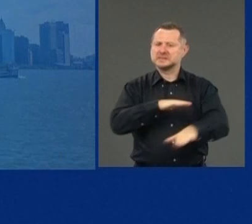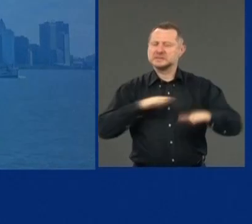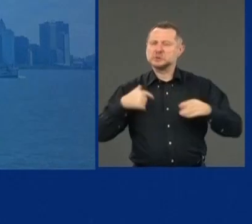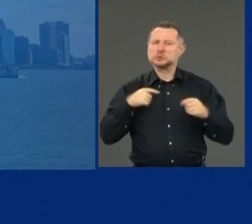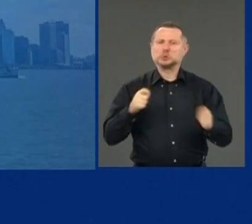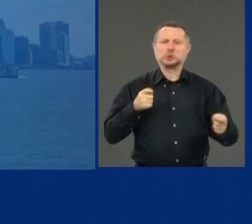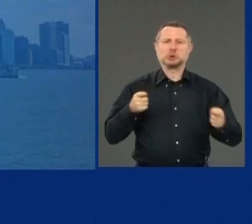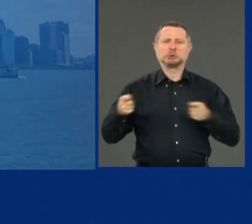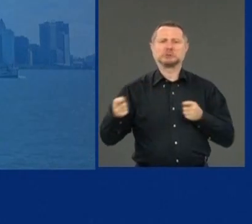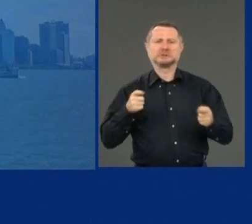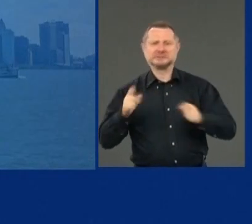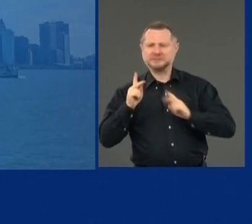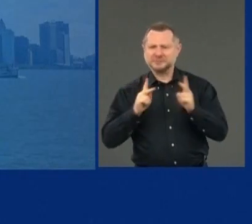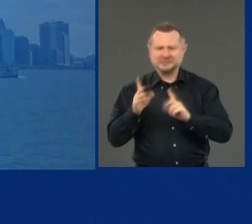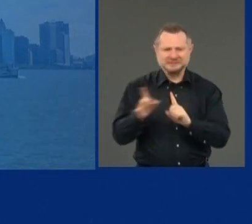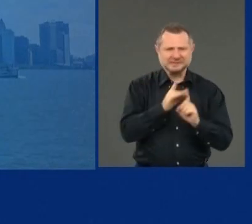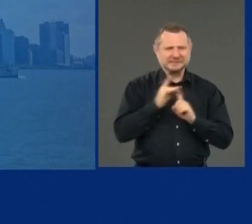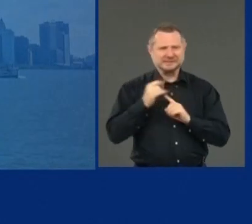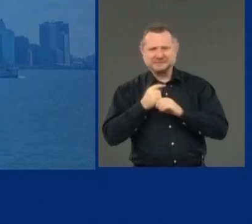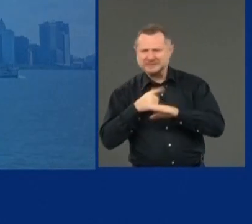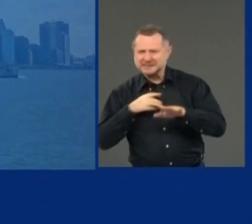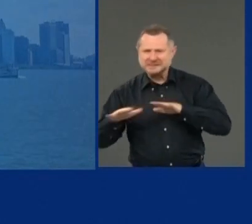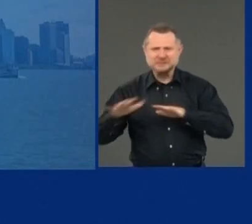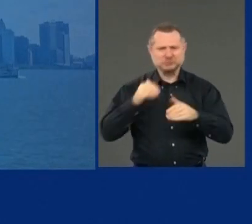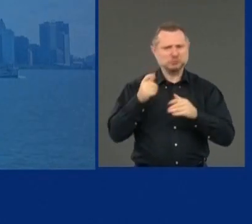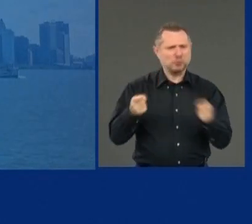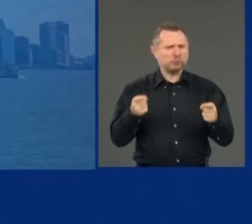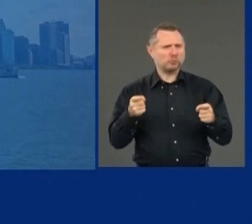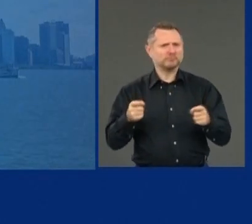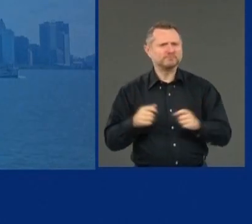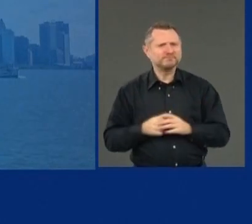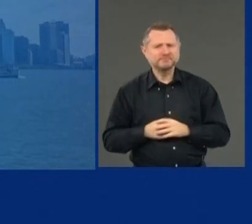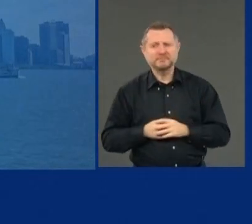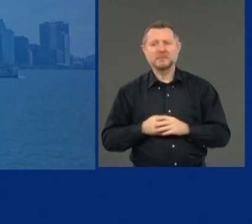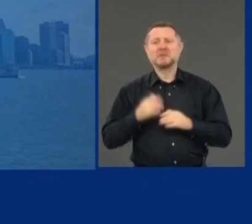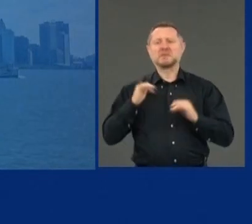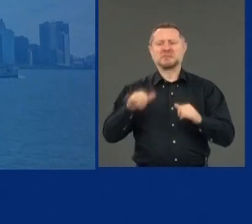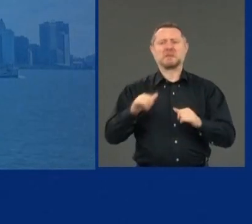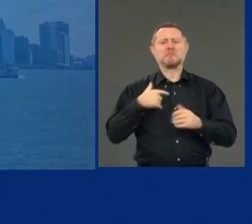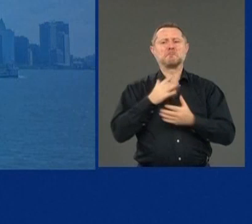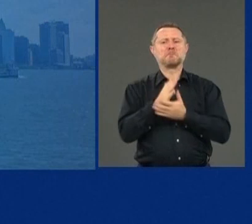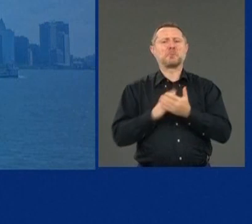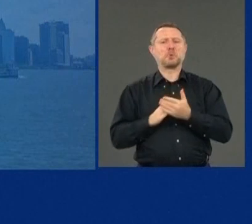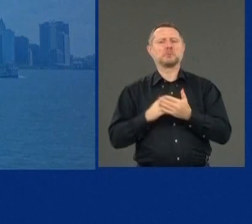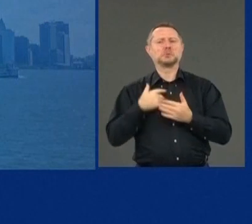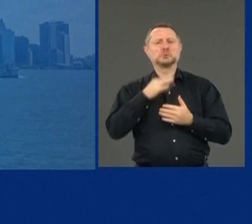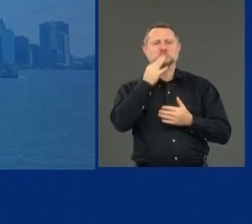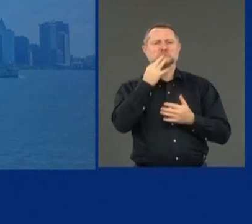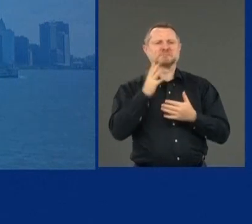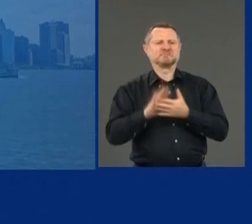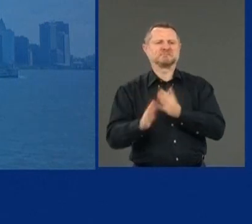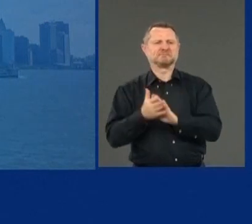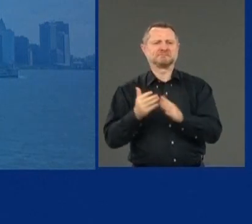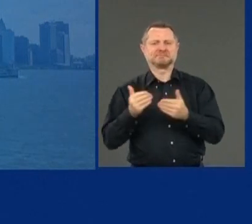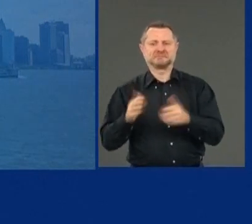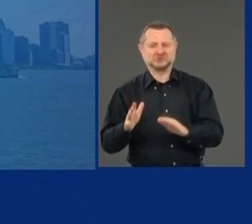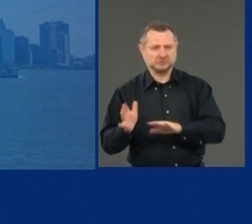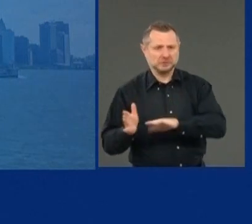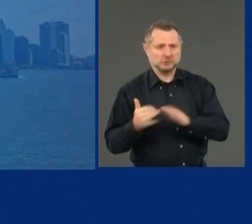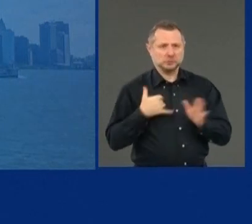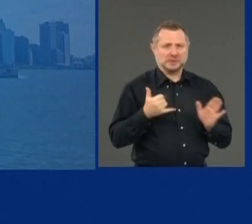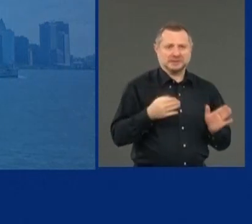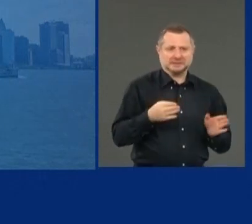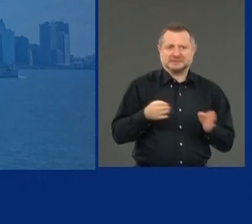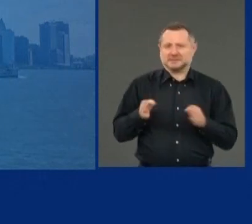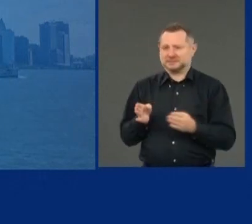1. We have just about completed Chapter 1. We've started Chapter 2,